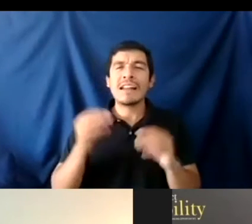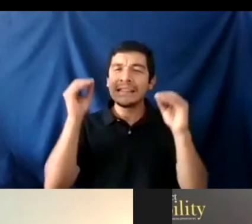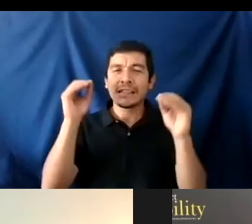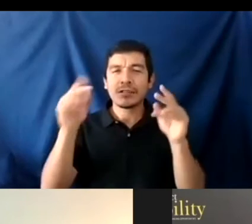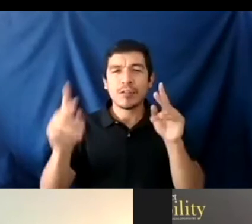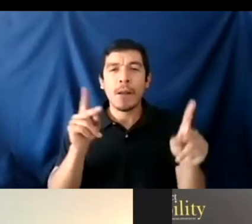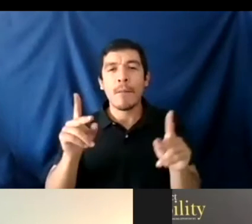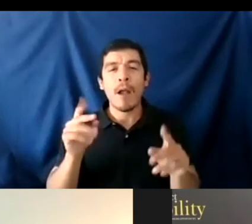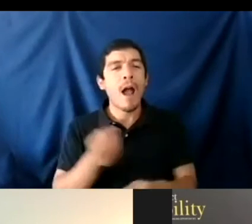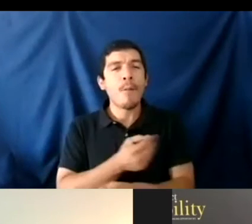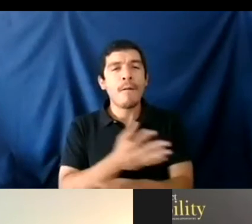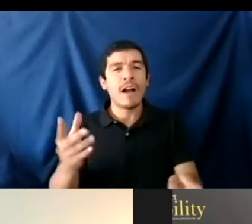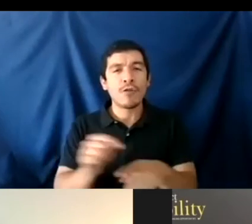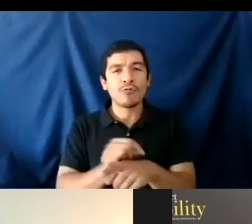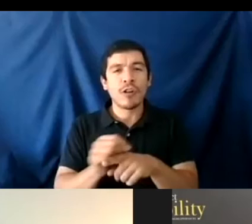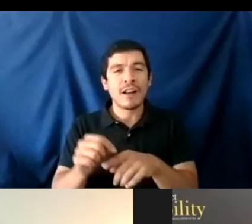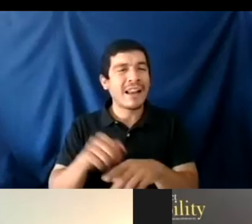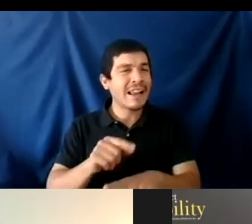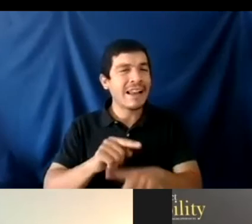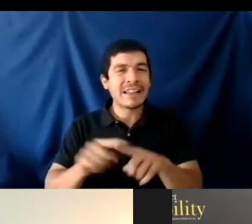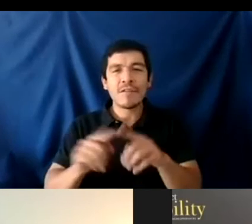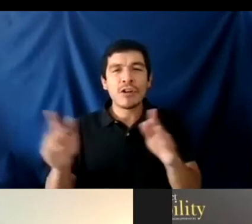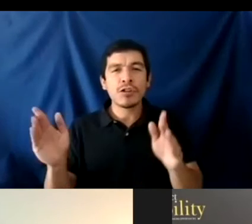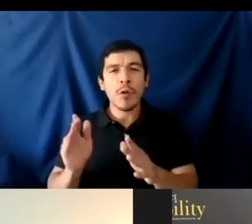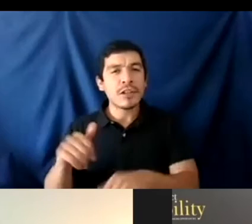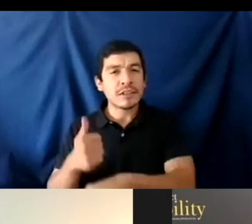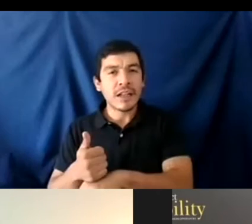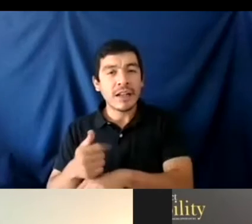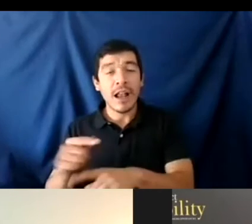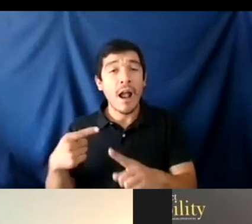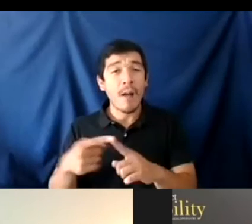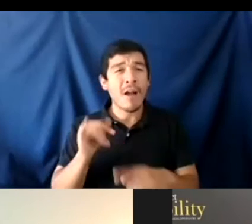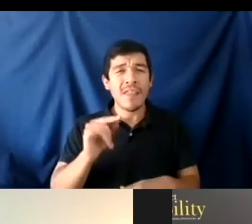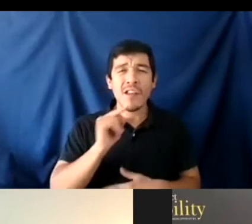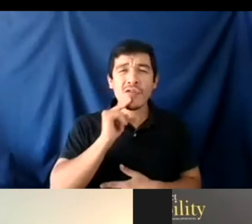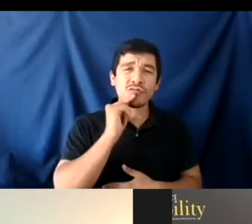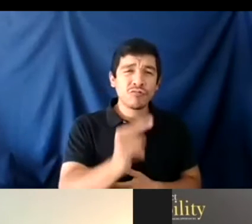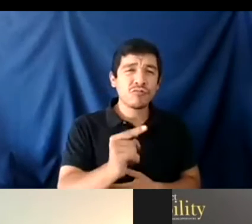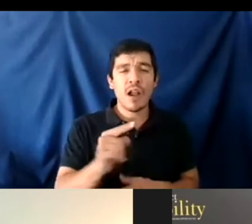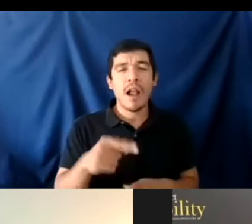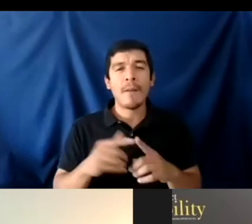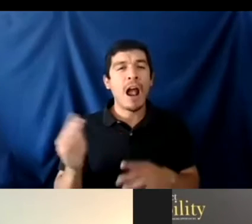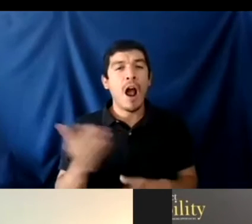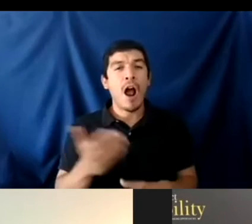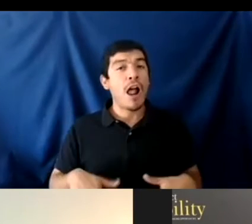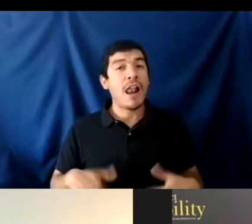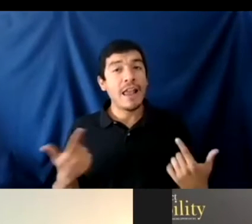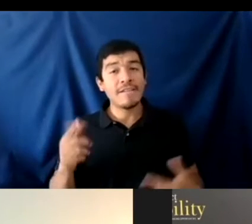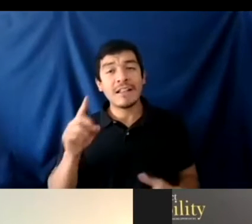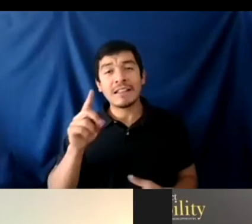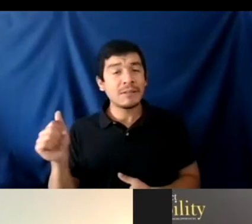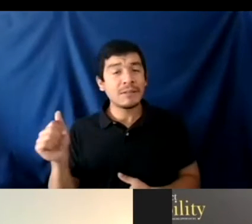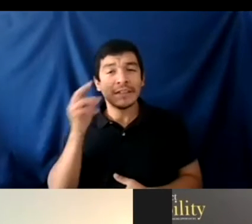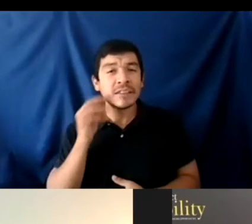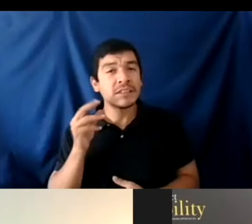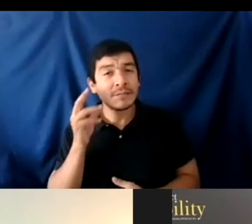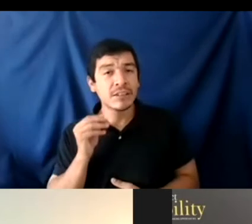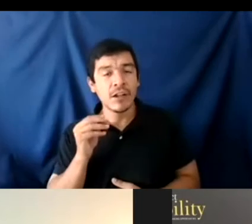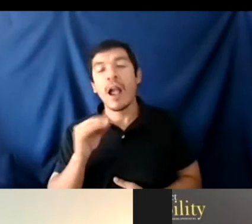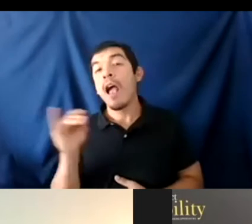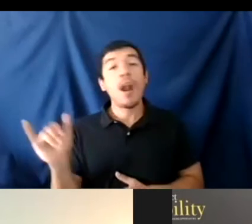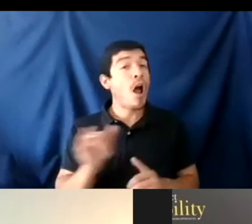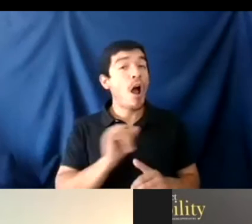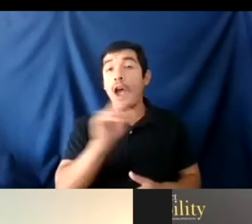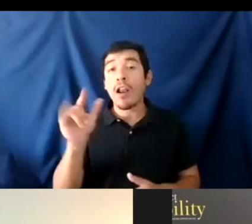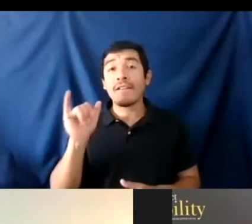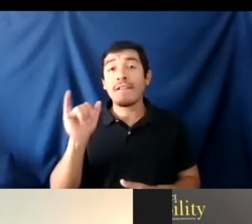and to provide training in different smaller settings about the truth about our lived disability experience. And all of